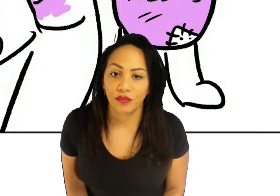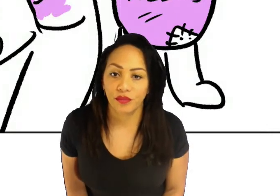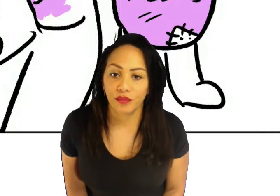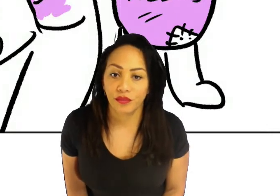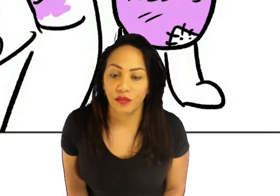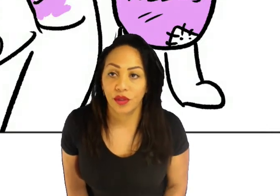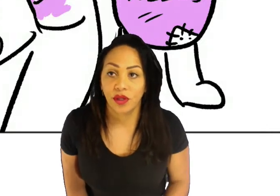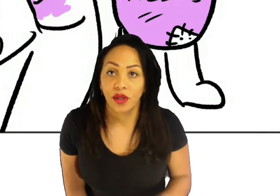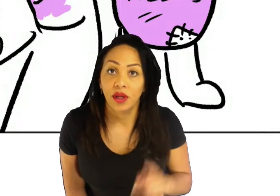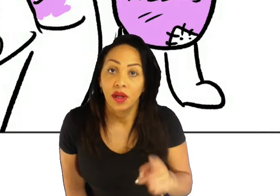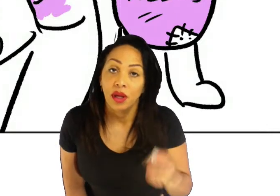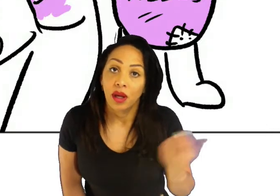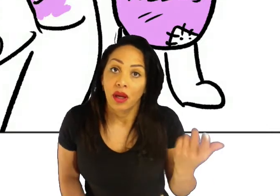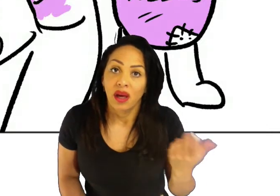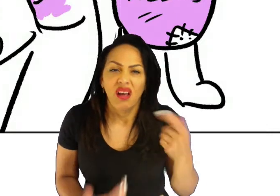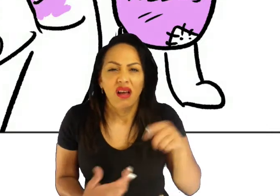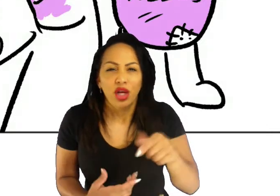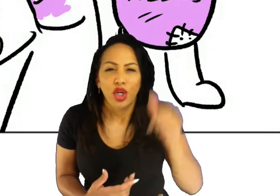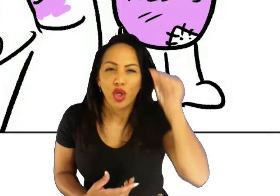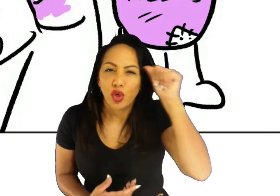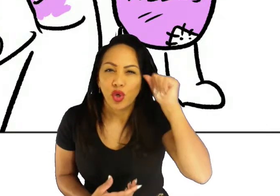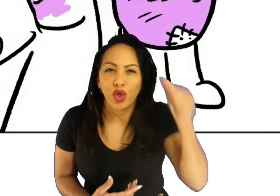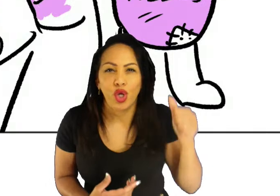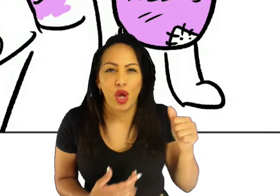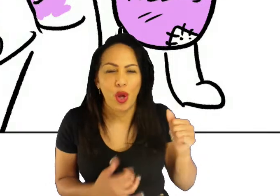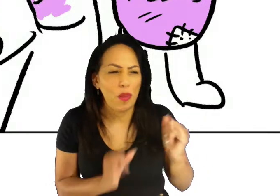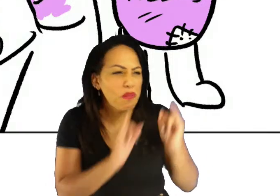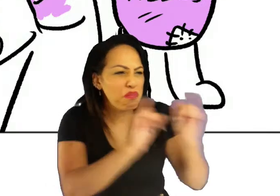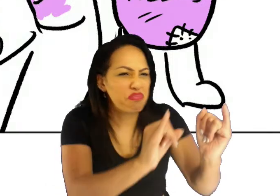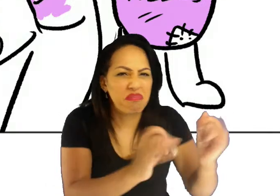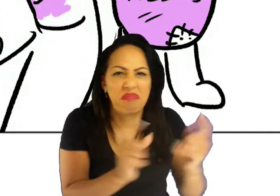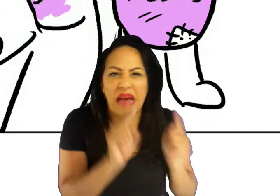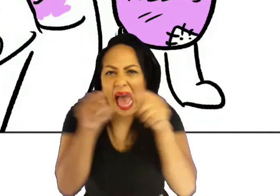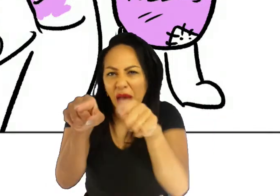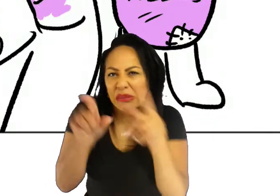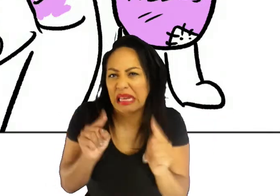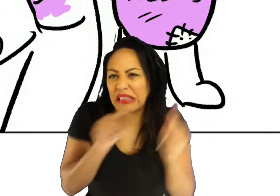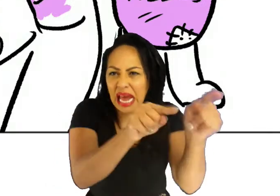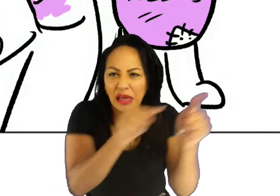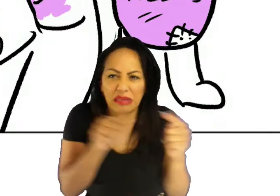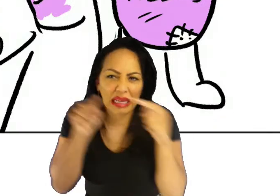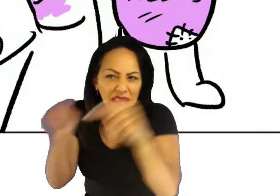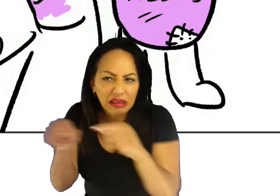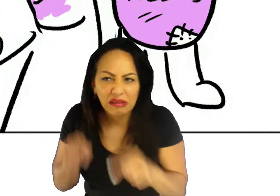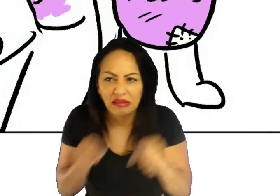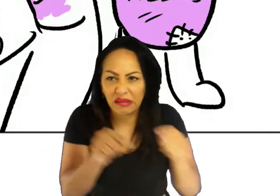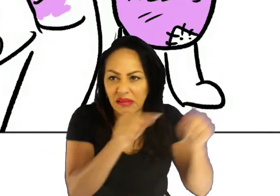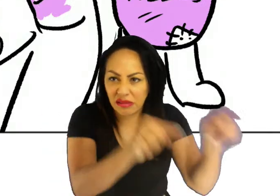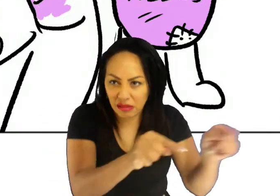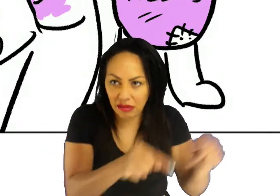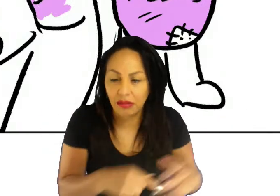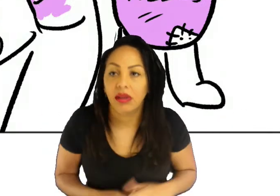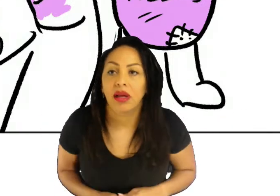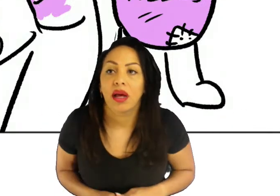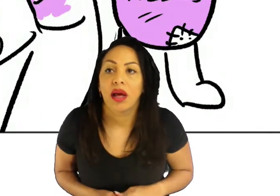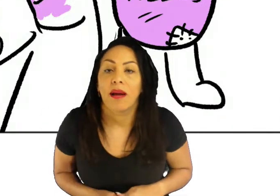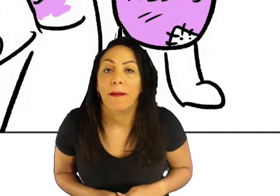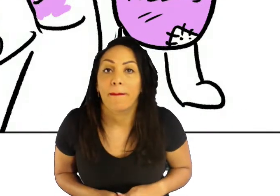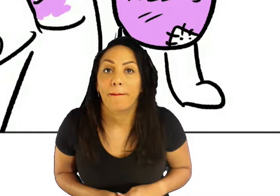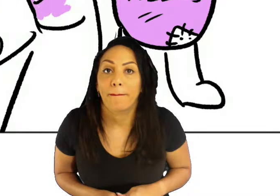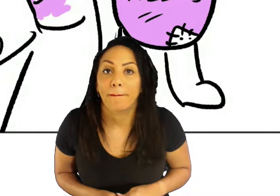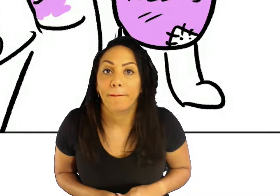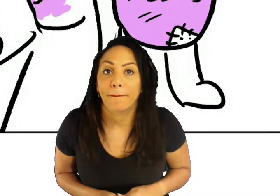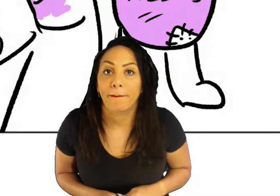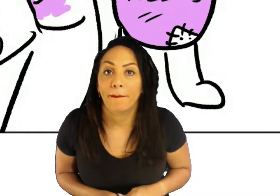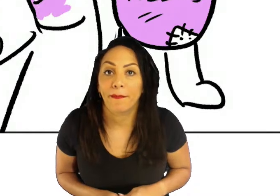discrimination, when you take away the fear of a damaged reputation for an organization or collaborator, the desire to